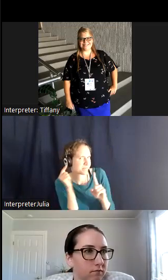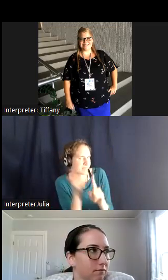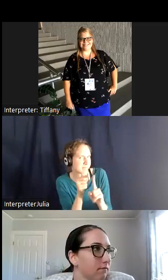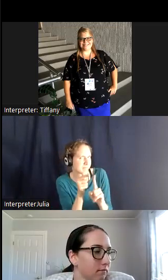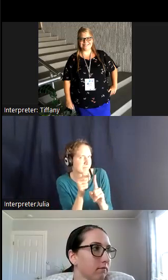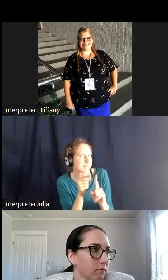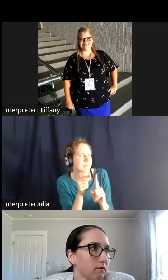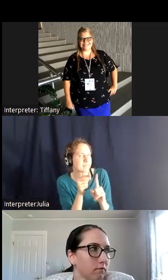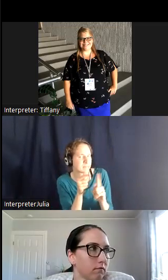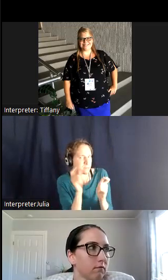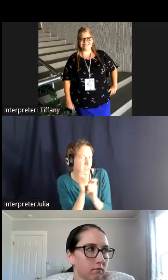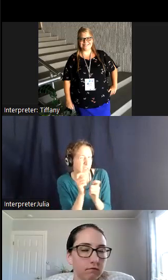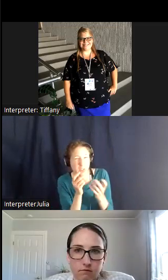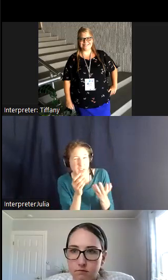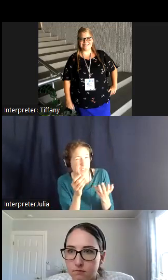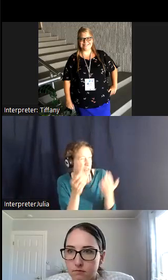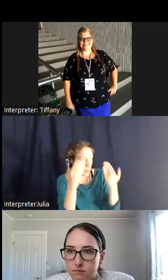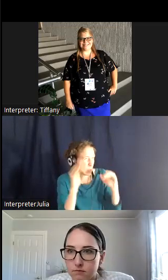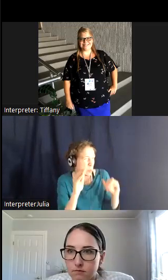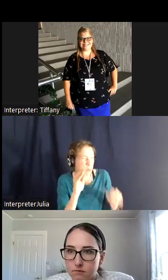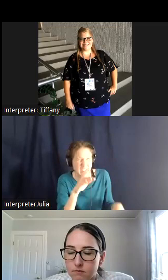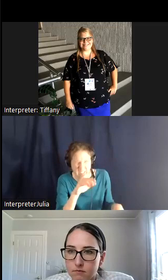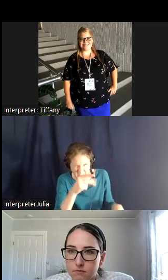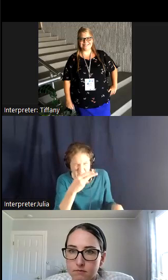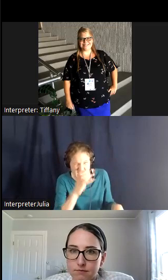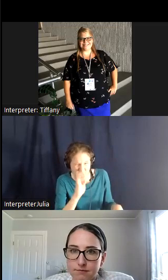about that part.